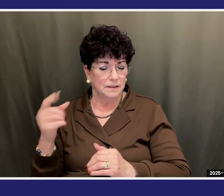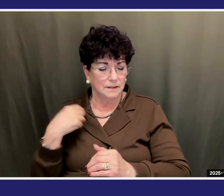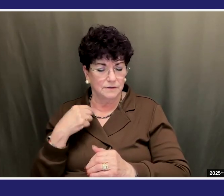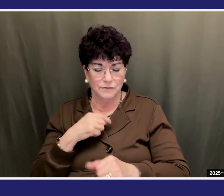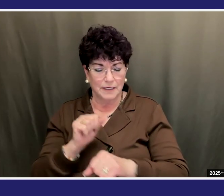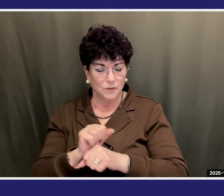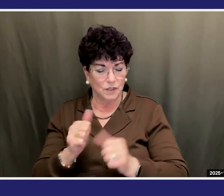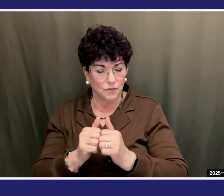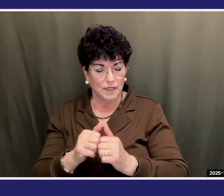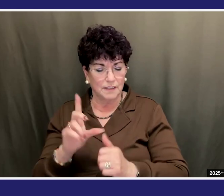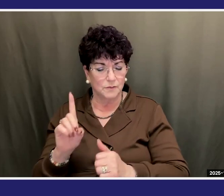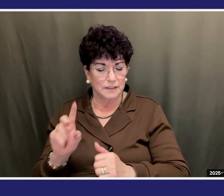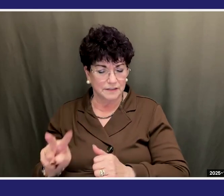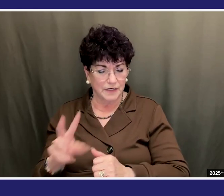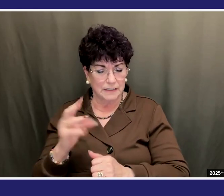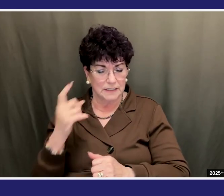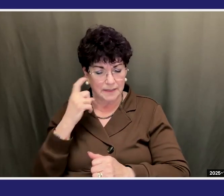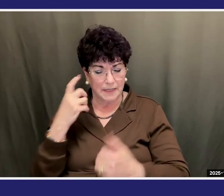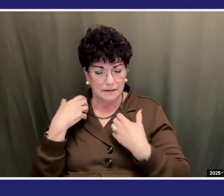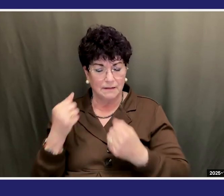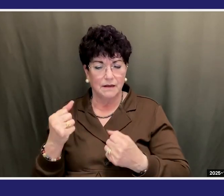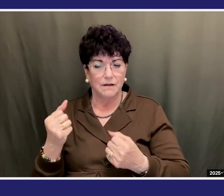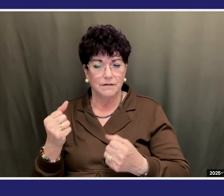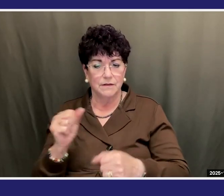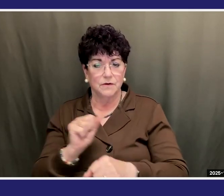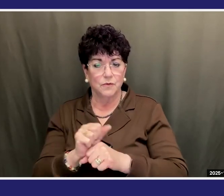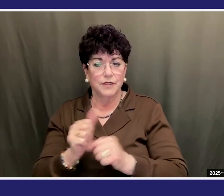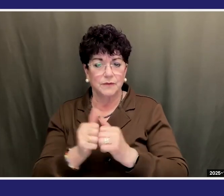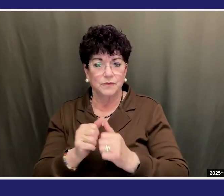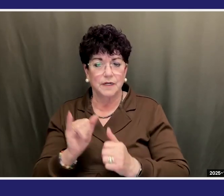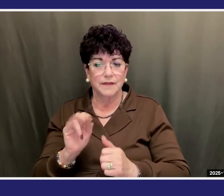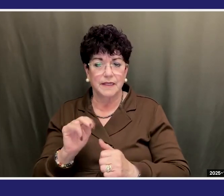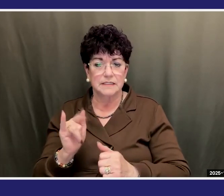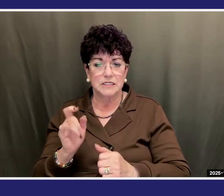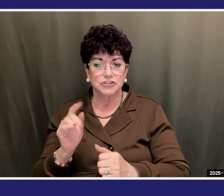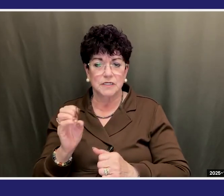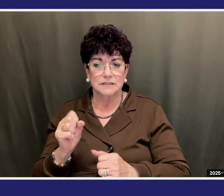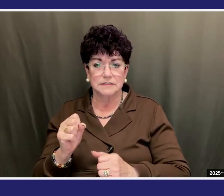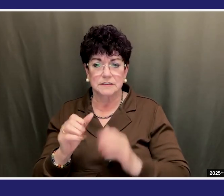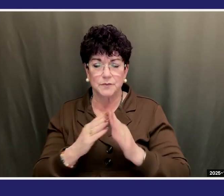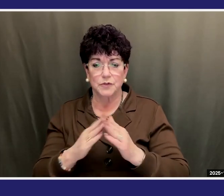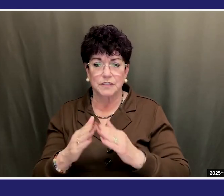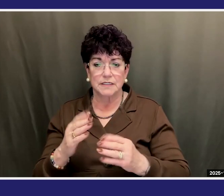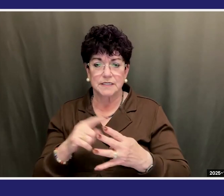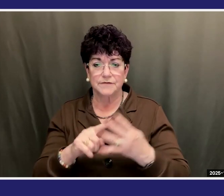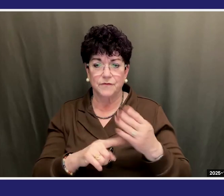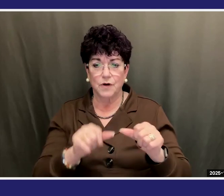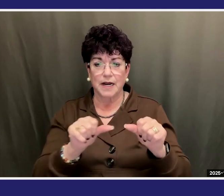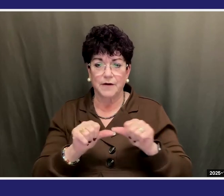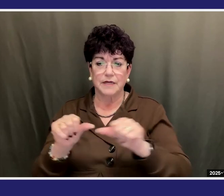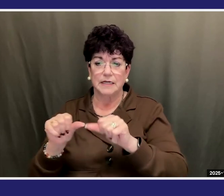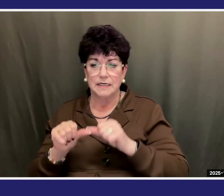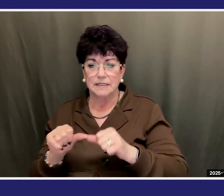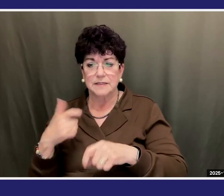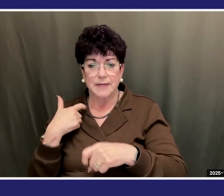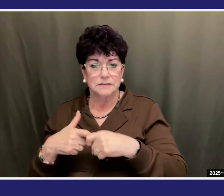comunidades communities in 4 migrantes regions indígenas en of las 4 Mixteco, regiones of de Mexico, Mixteco in Spanish de México, mainly. en español. And I